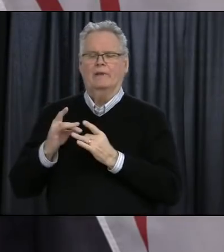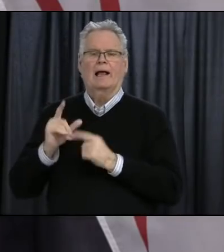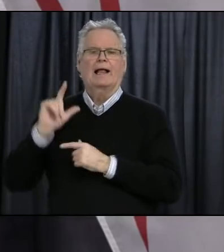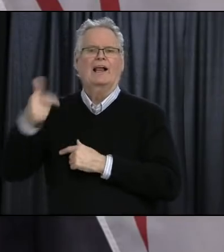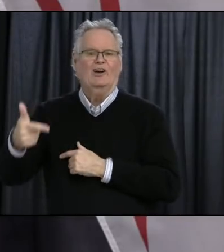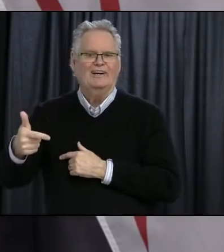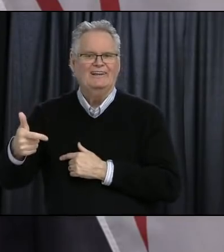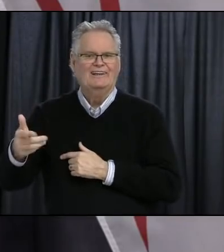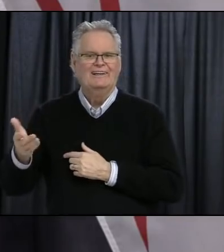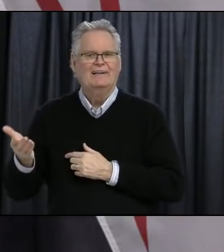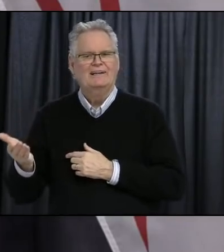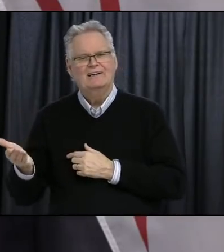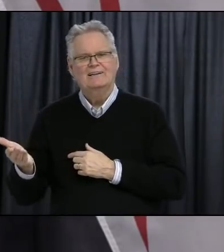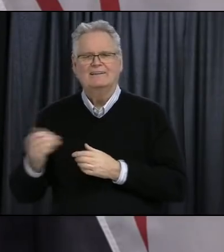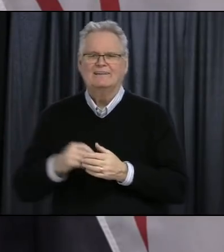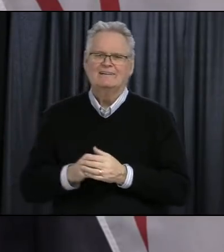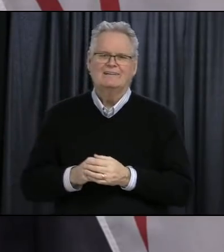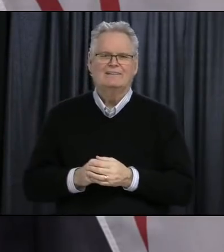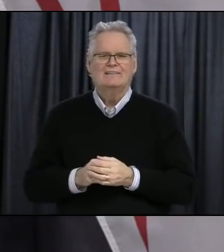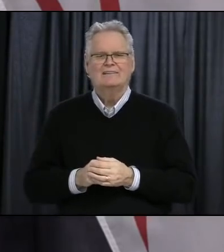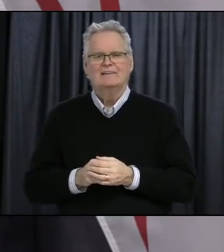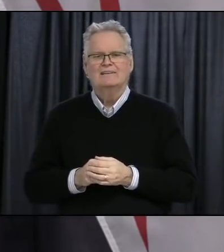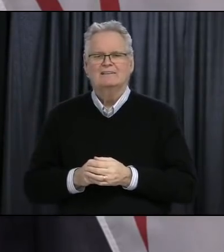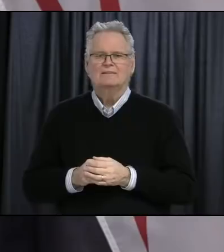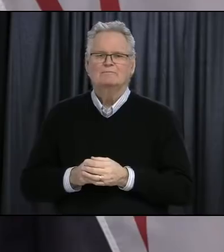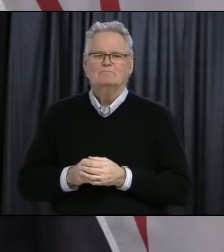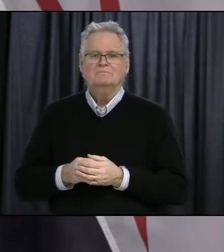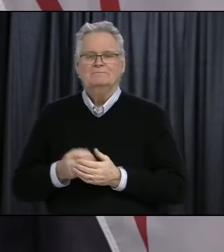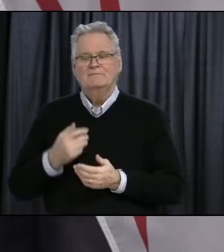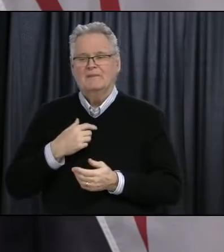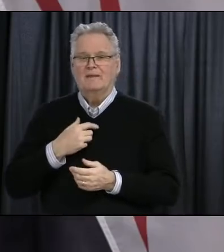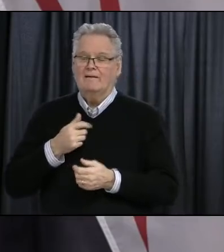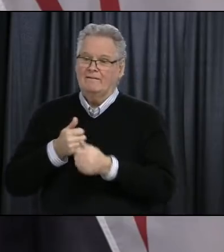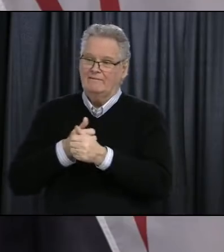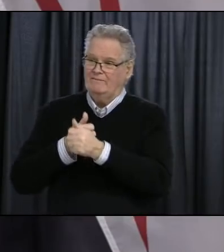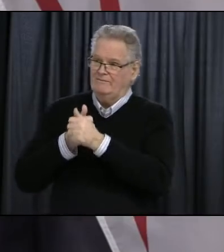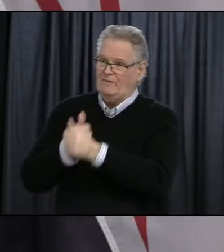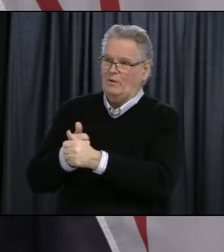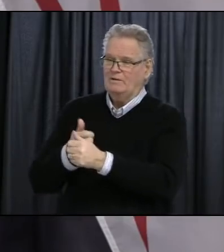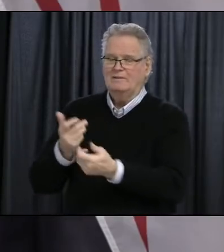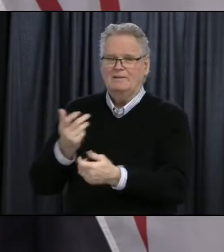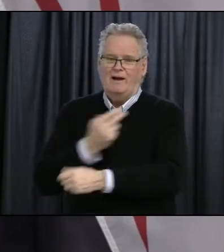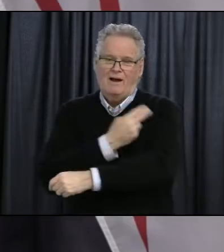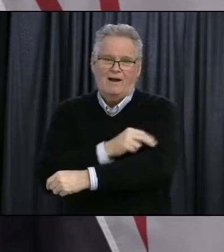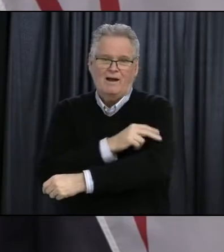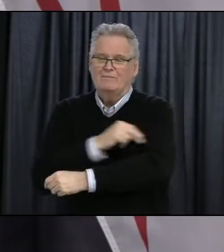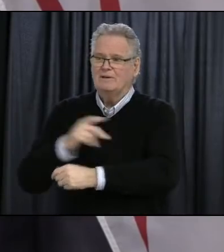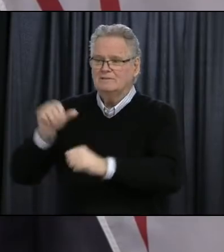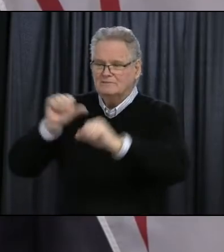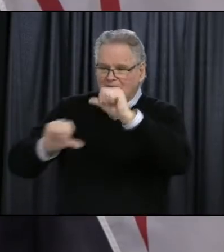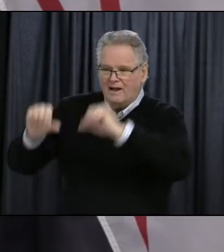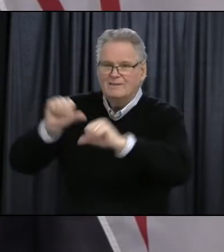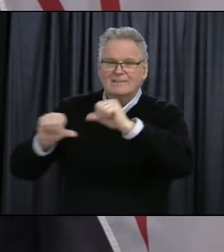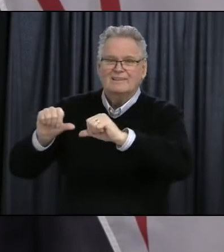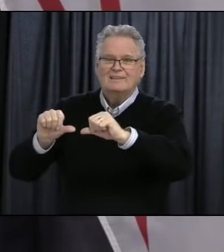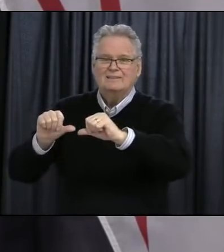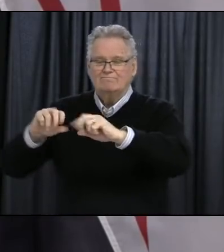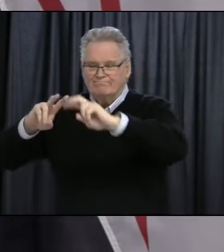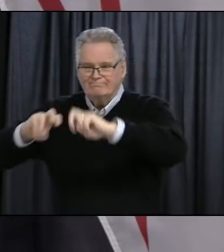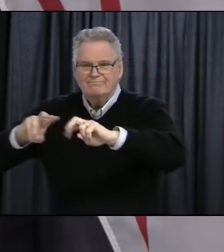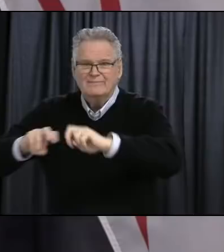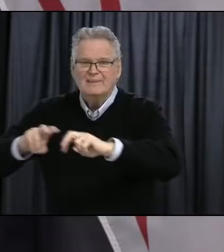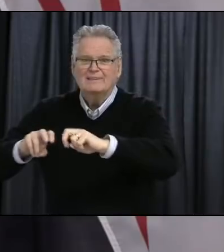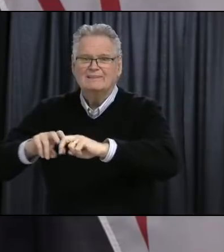us, and this is the policy that we end up with, that we feel balances the risks and benefits the best way.